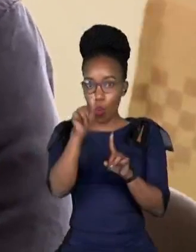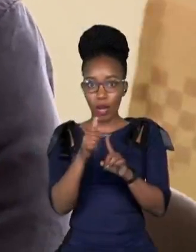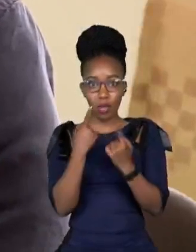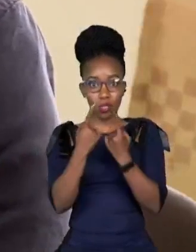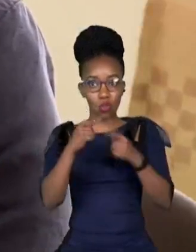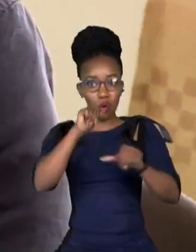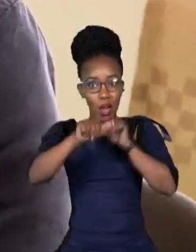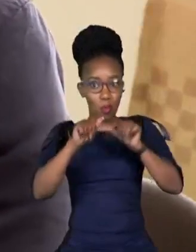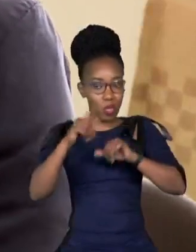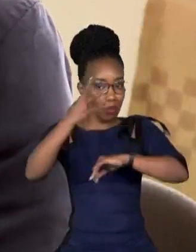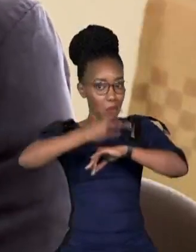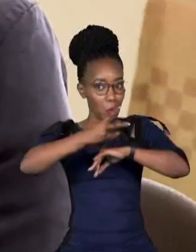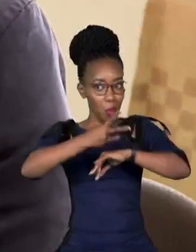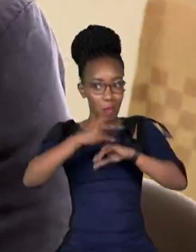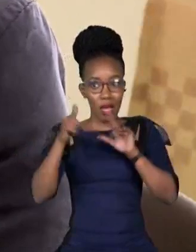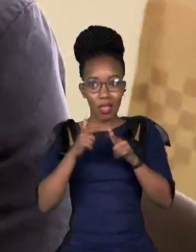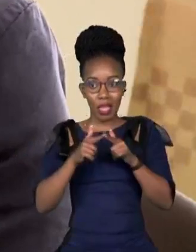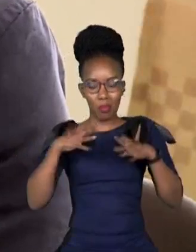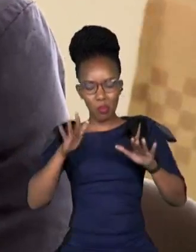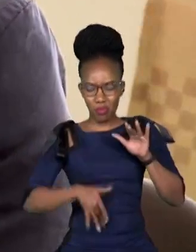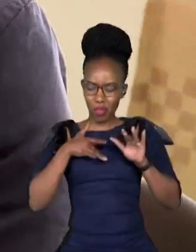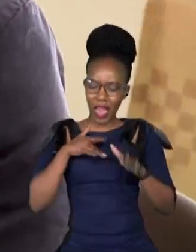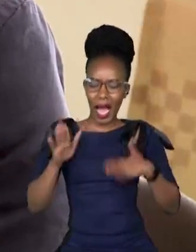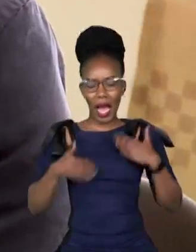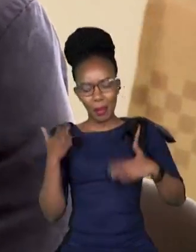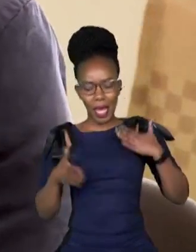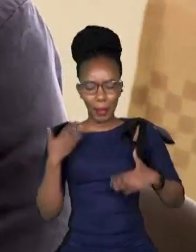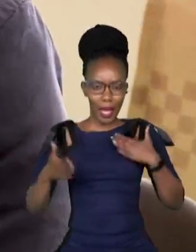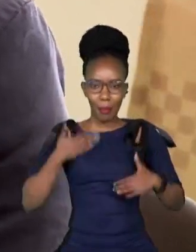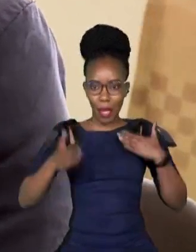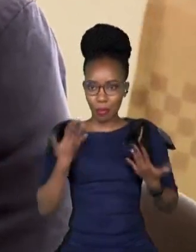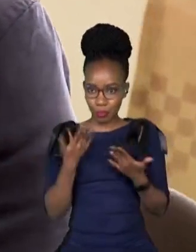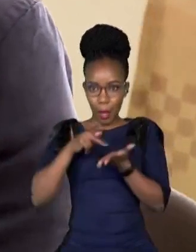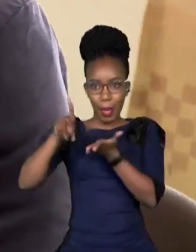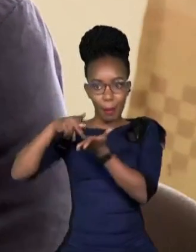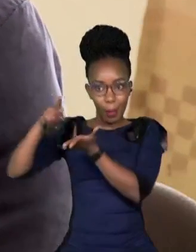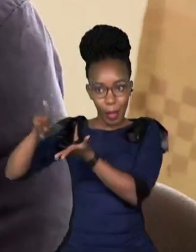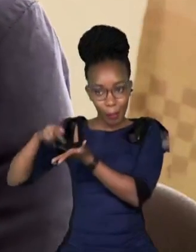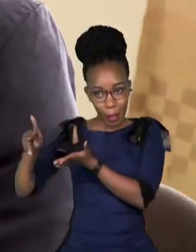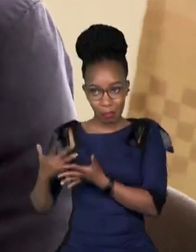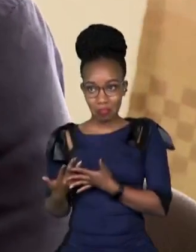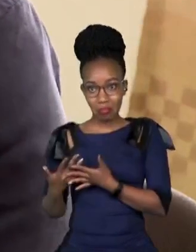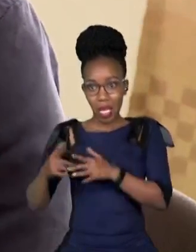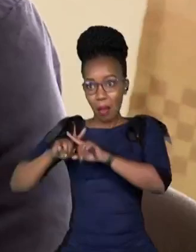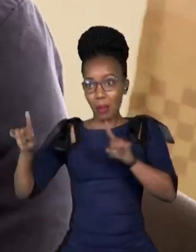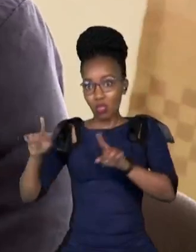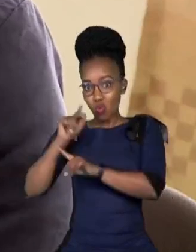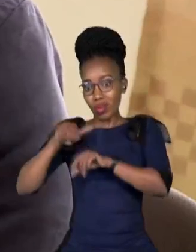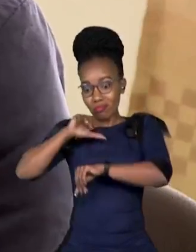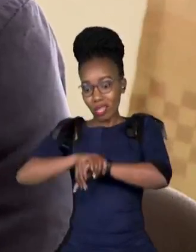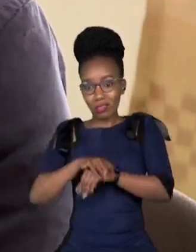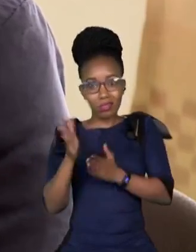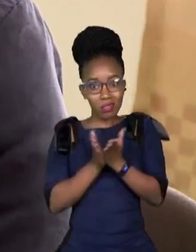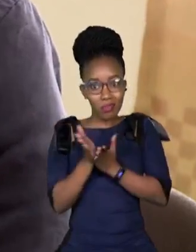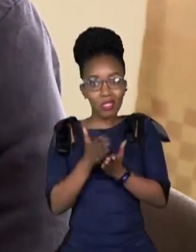about NHIF, people feel excited and they start paying. But when they turn to get services,